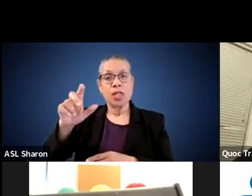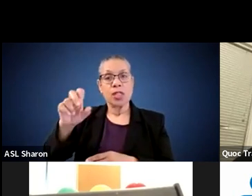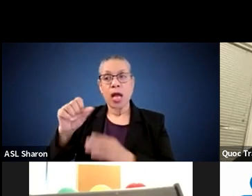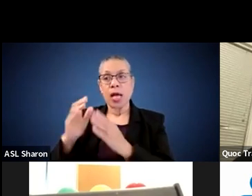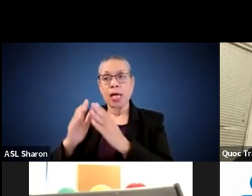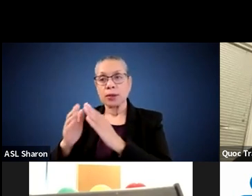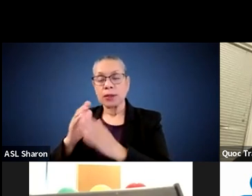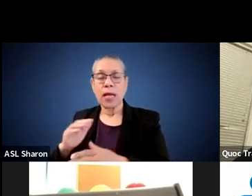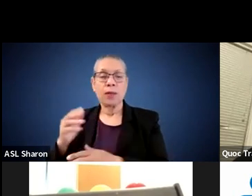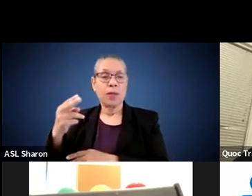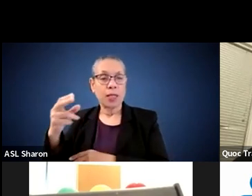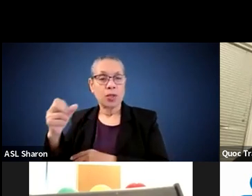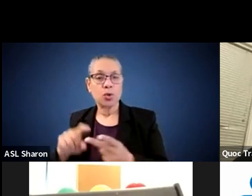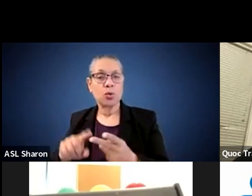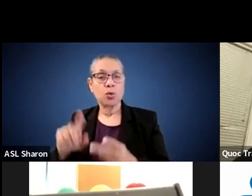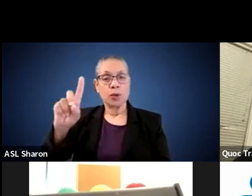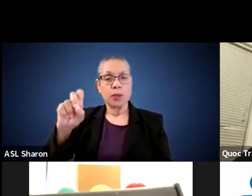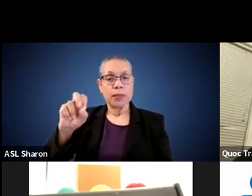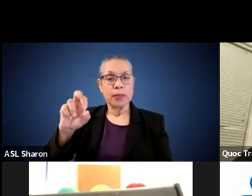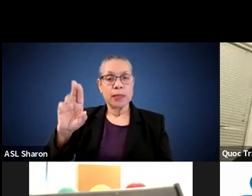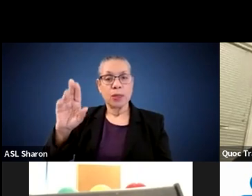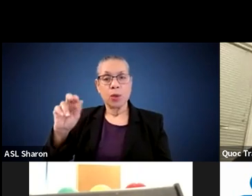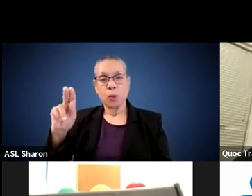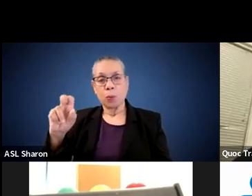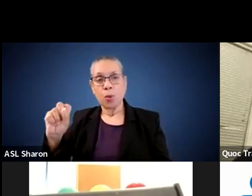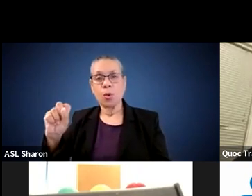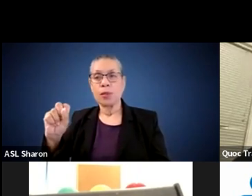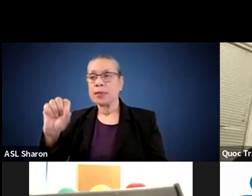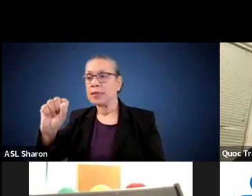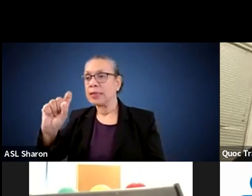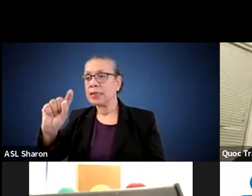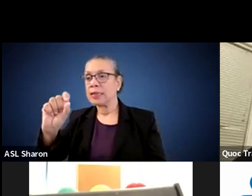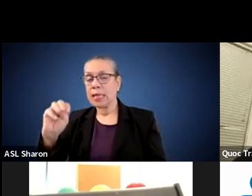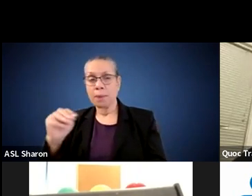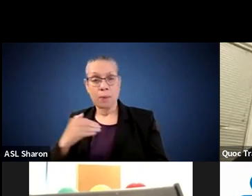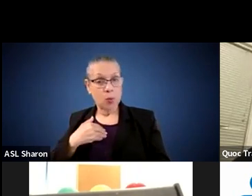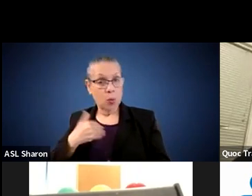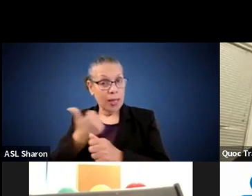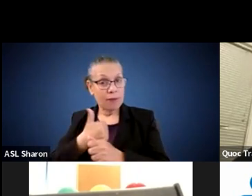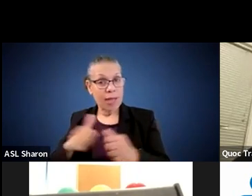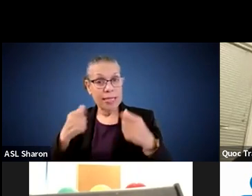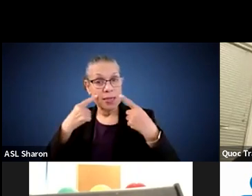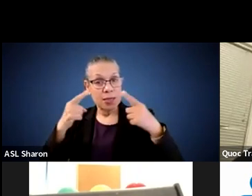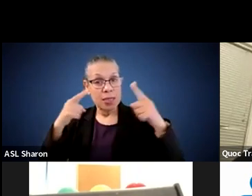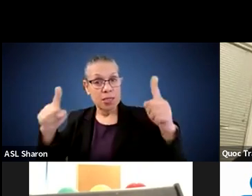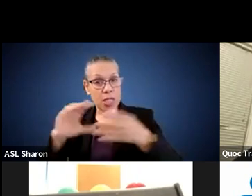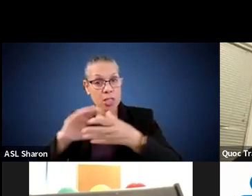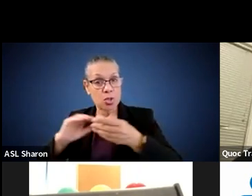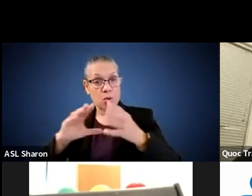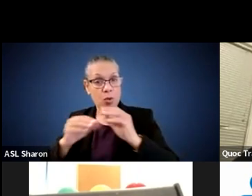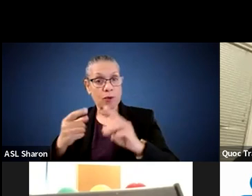Dearborn stem um just do we have any particular updates on successes from the previous